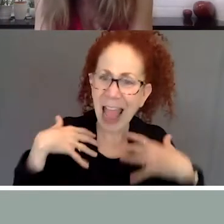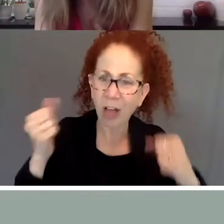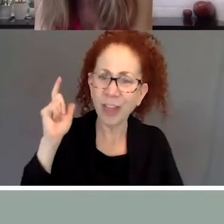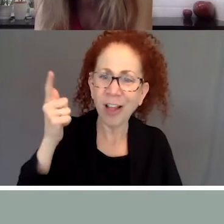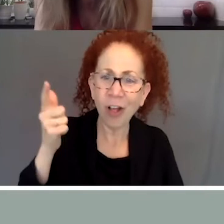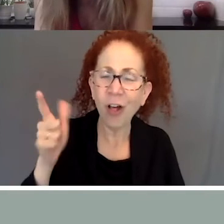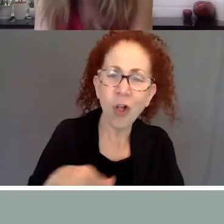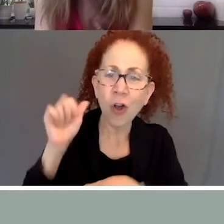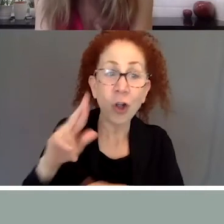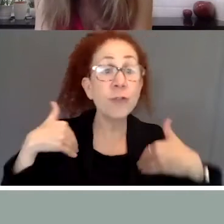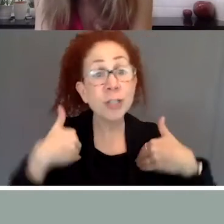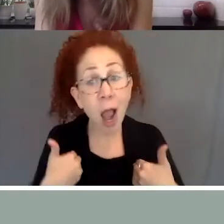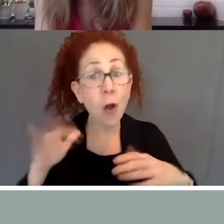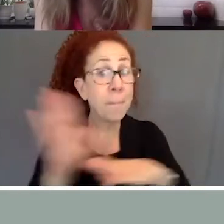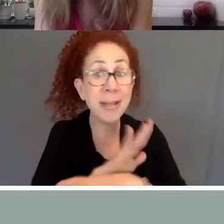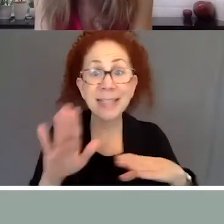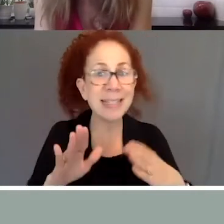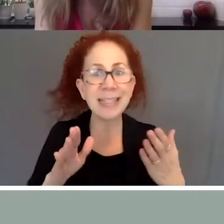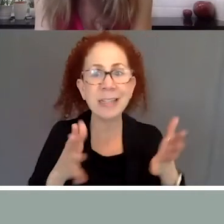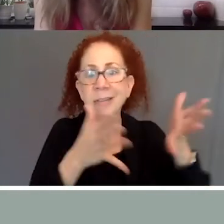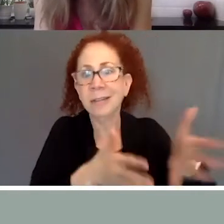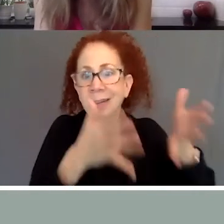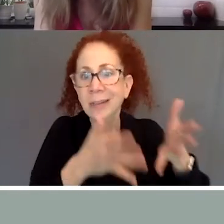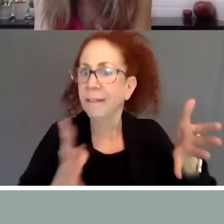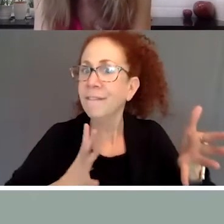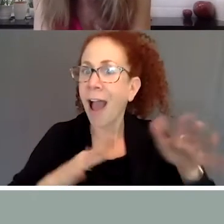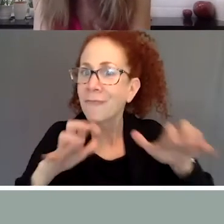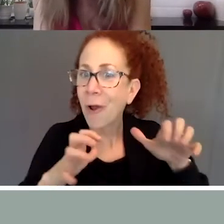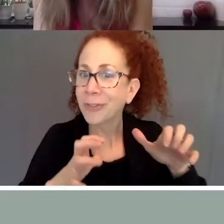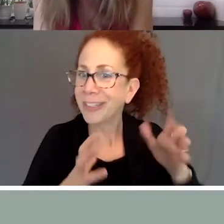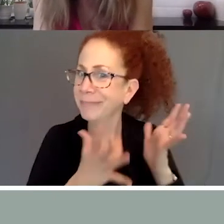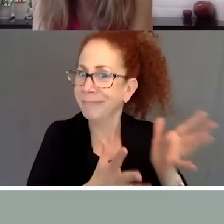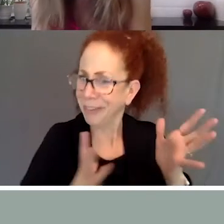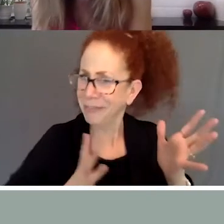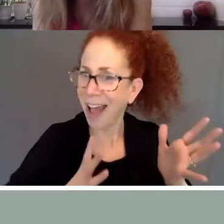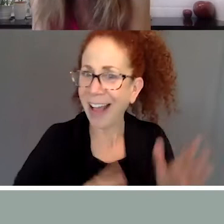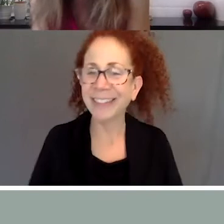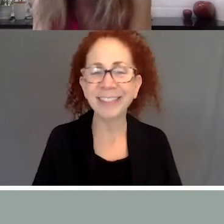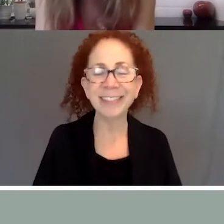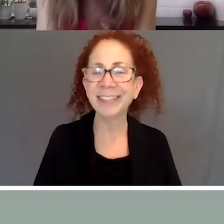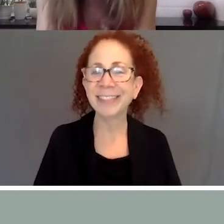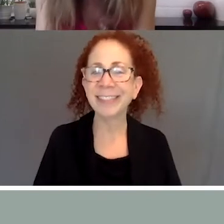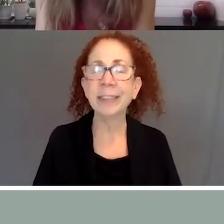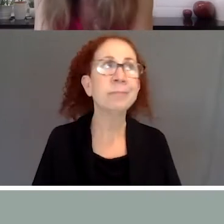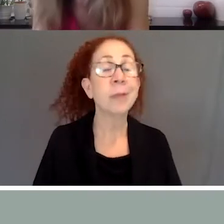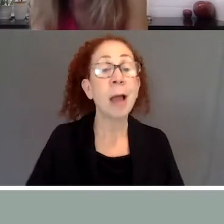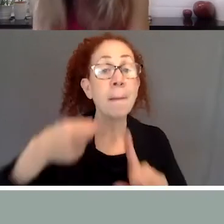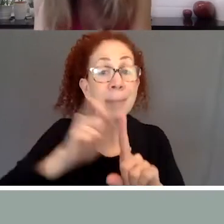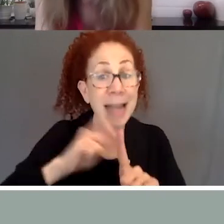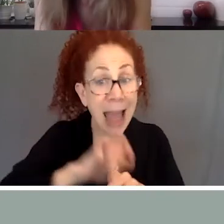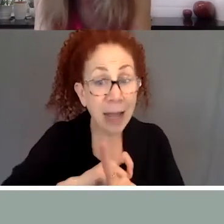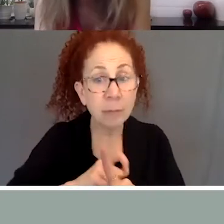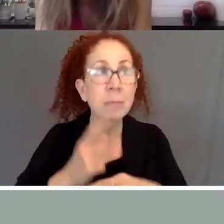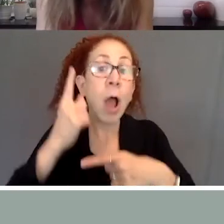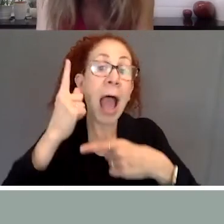and you don't get around to making everything, you can just go to your freezer. For things like a banana, half a